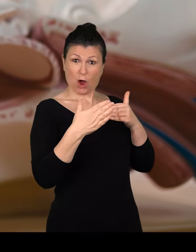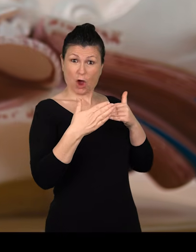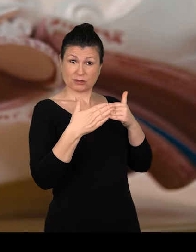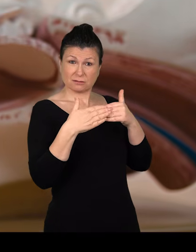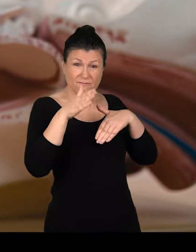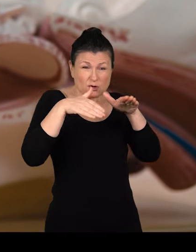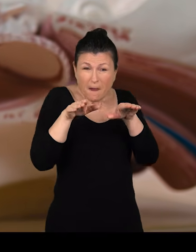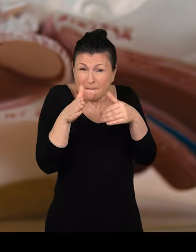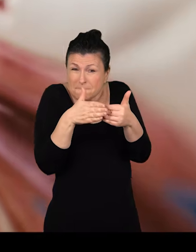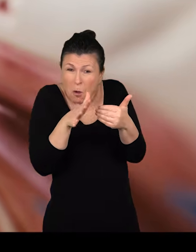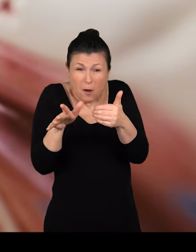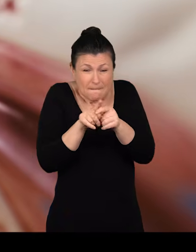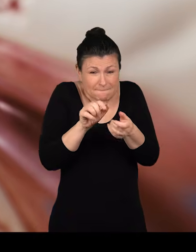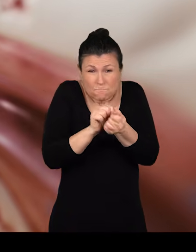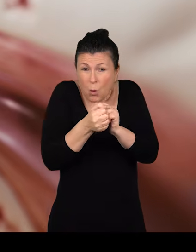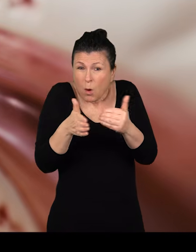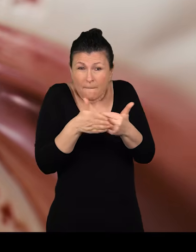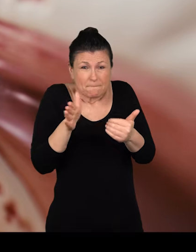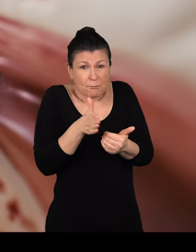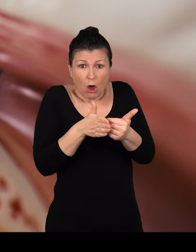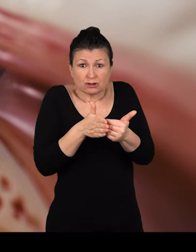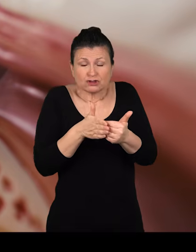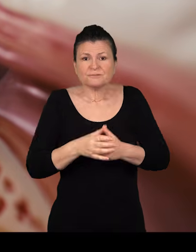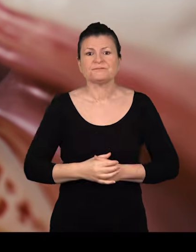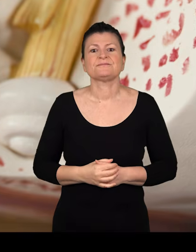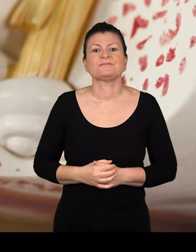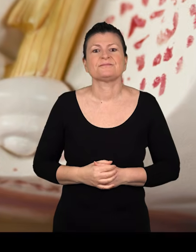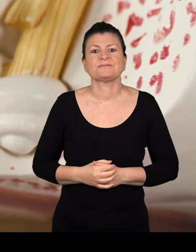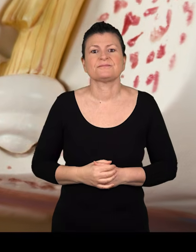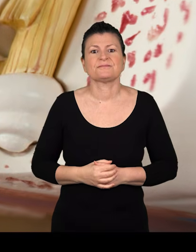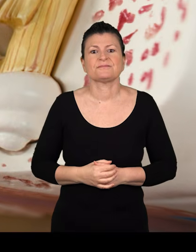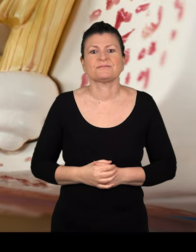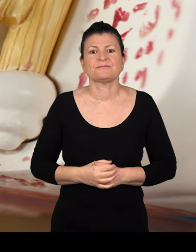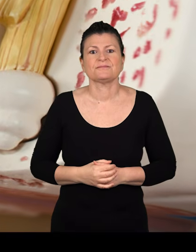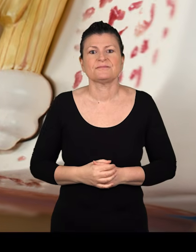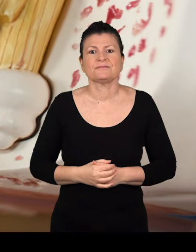ear, and the function seems to be very similar at a molecular level.